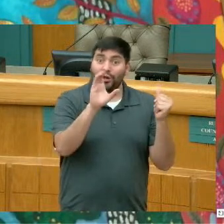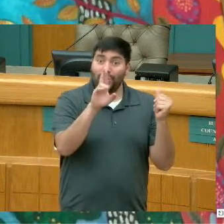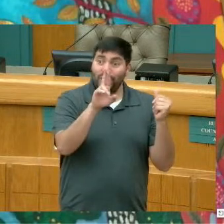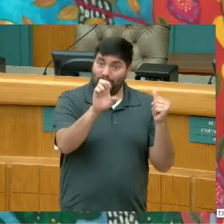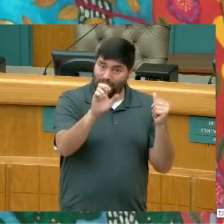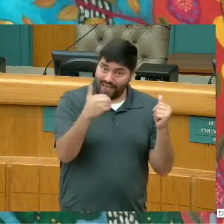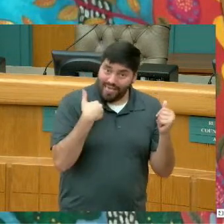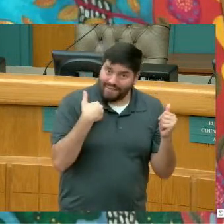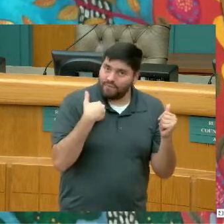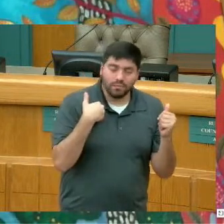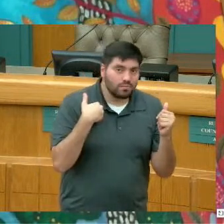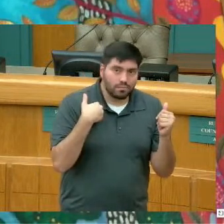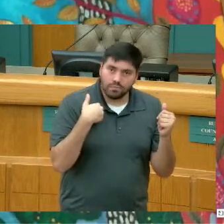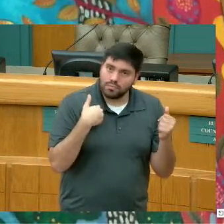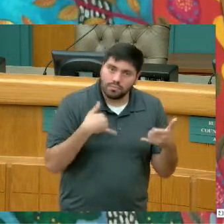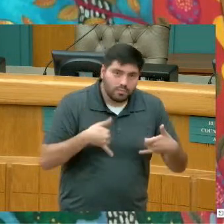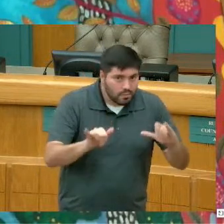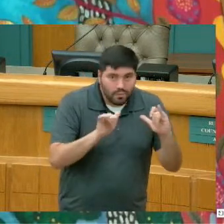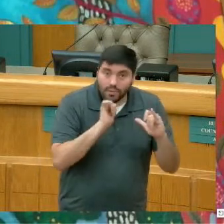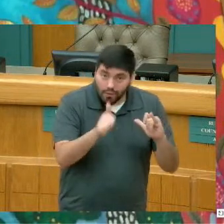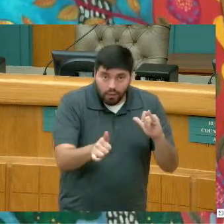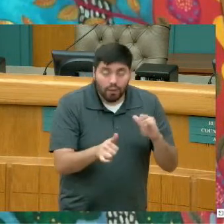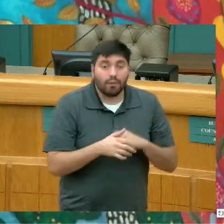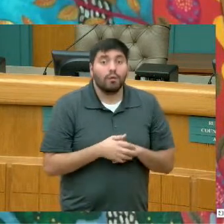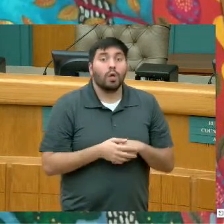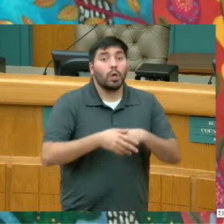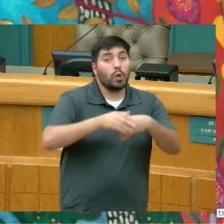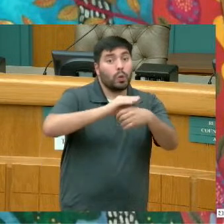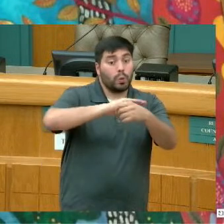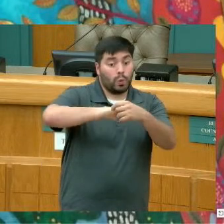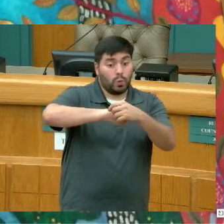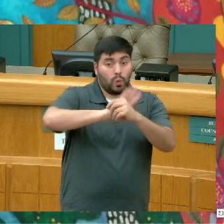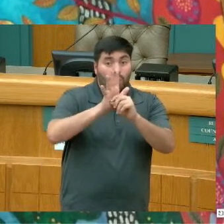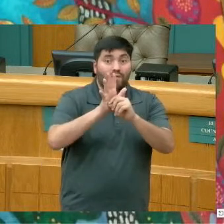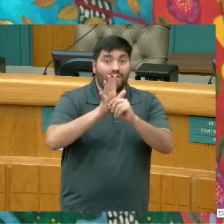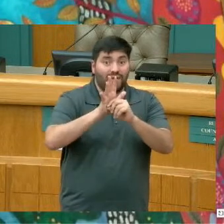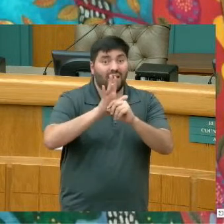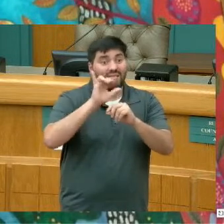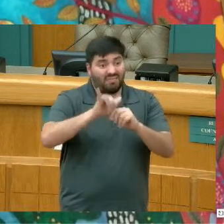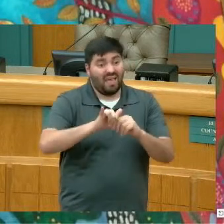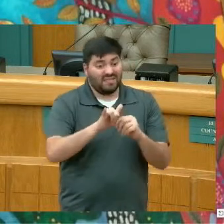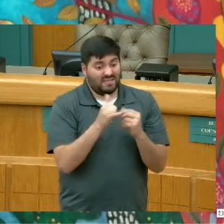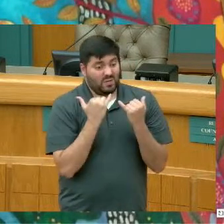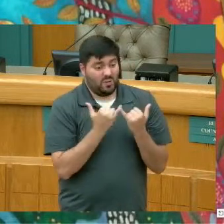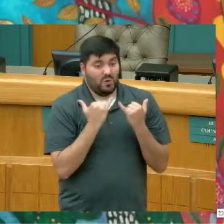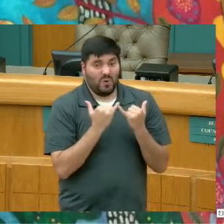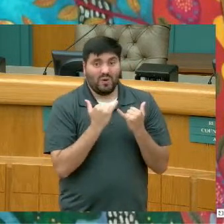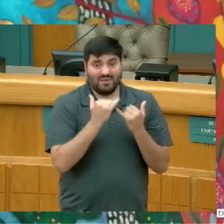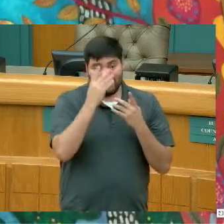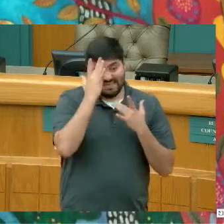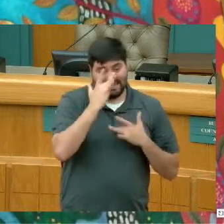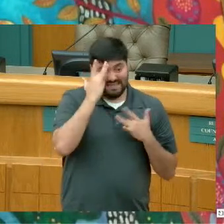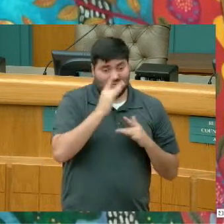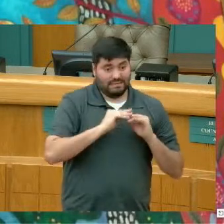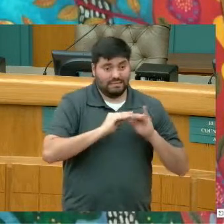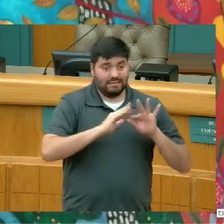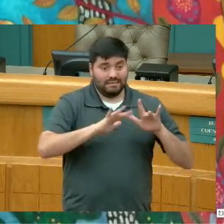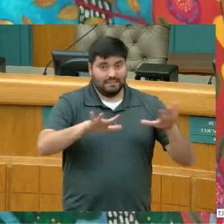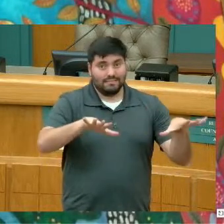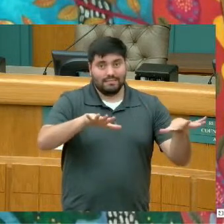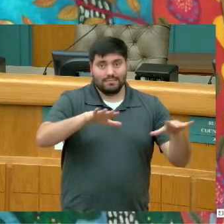for COVID-19. And COVID-19 is the disease at hand that is caused by this